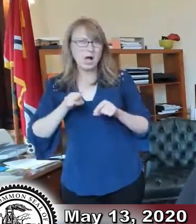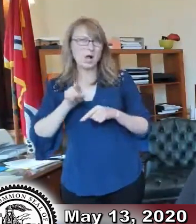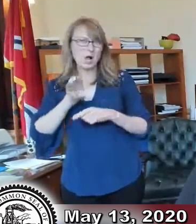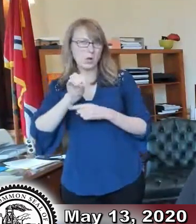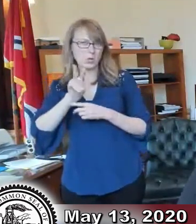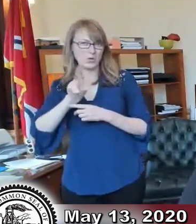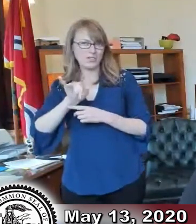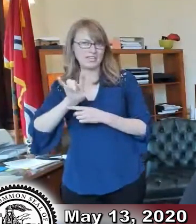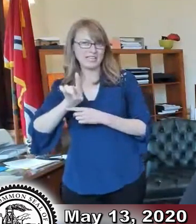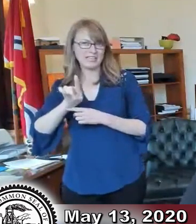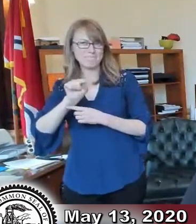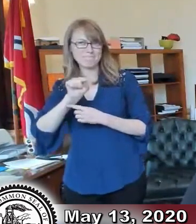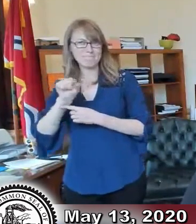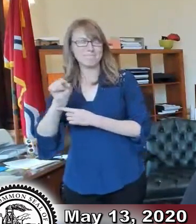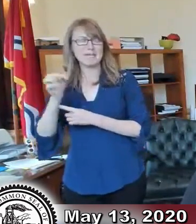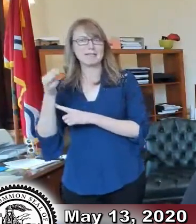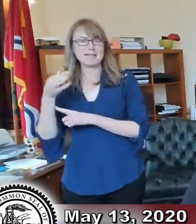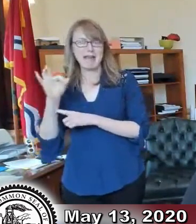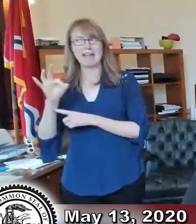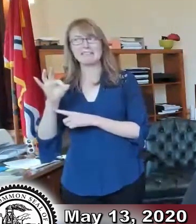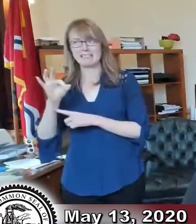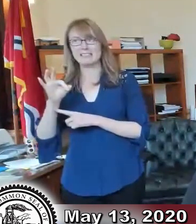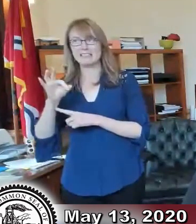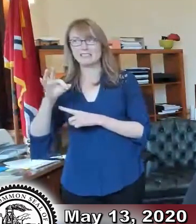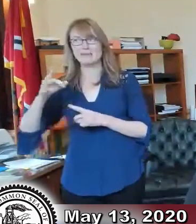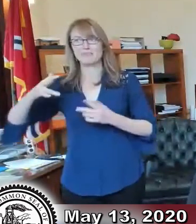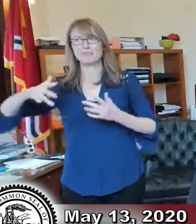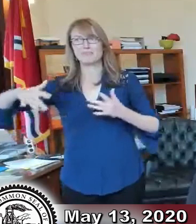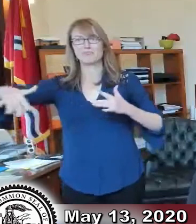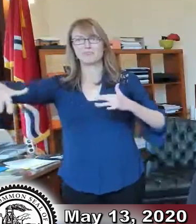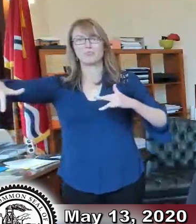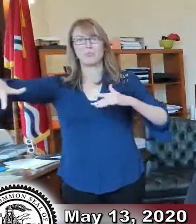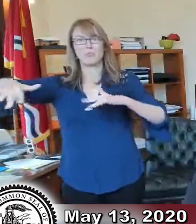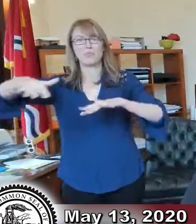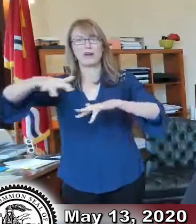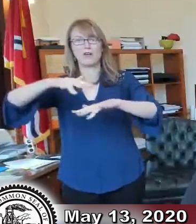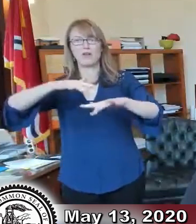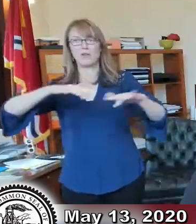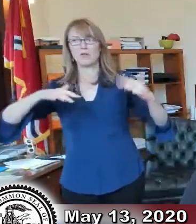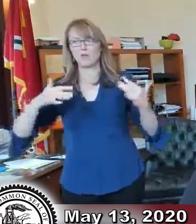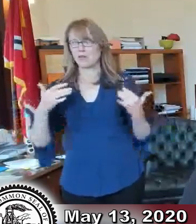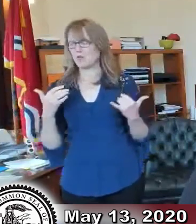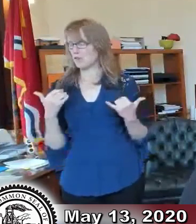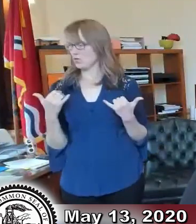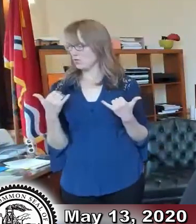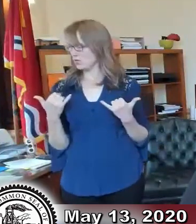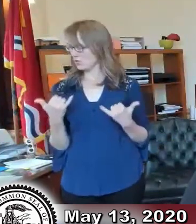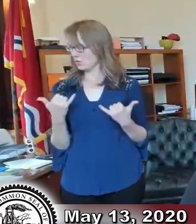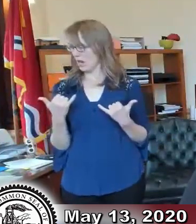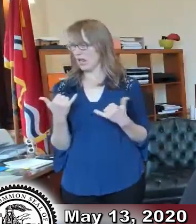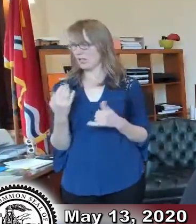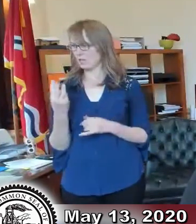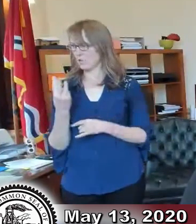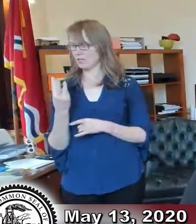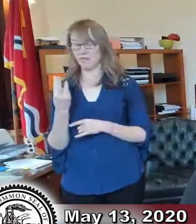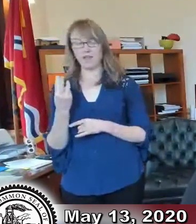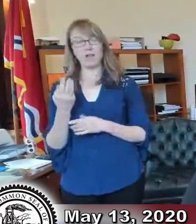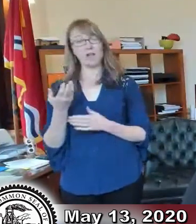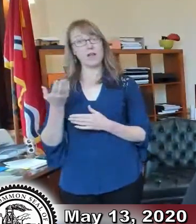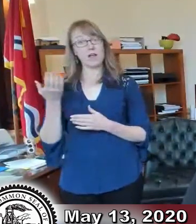day. You know that on Monday evening, today's Wednesday, I haven't really talked a lot about this. On Monday